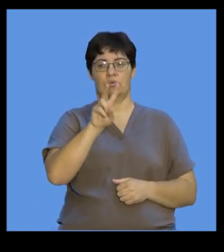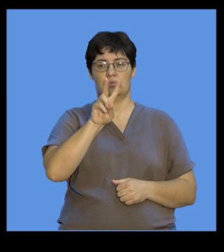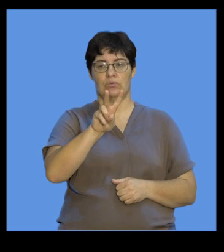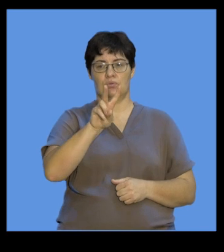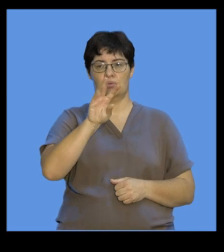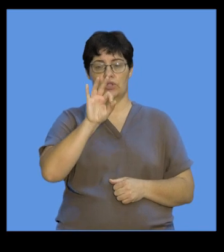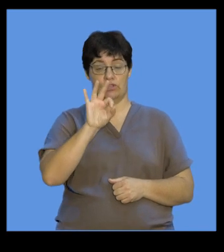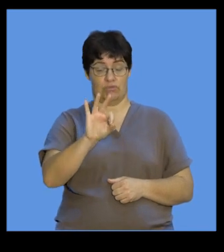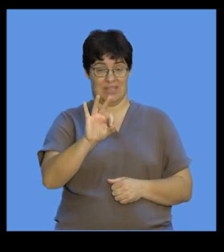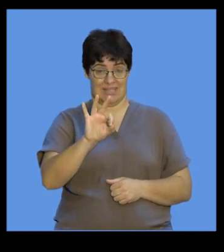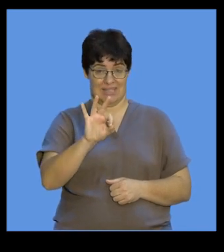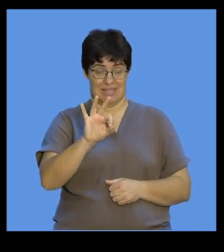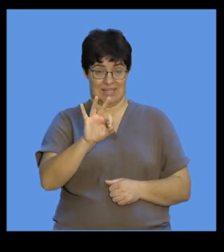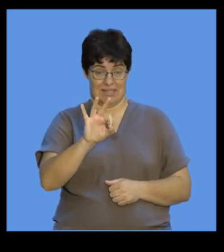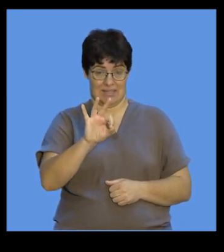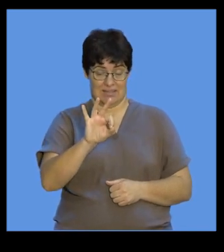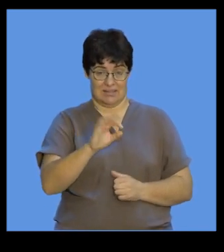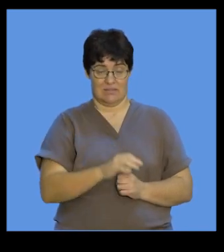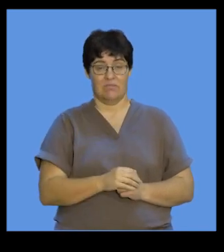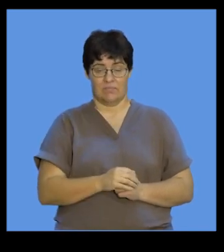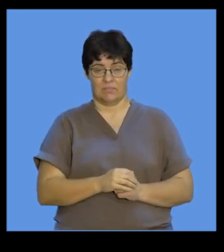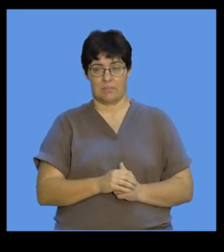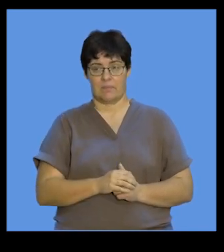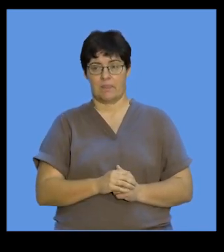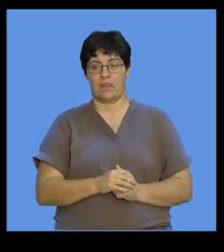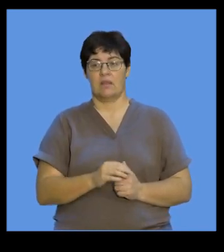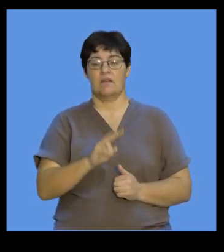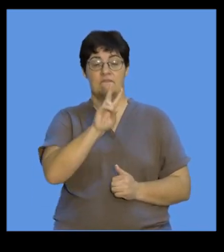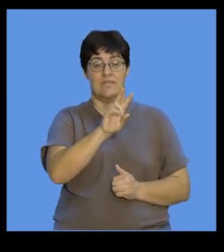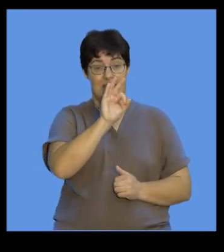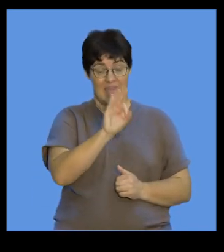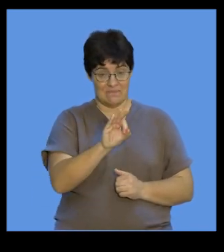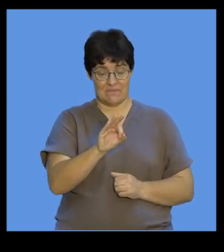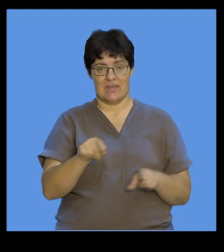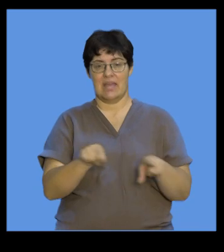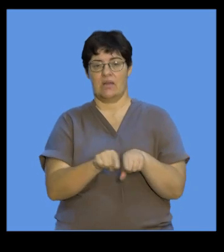6.23, two decimal places, okay? So VF is